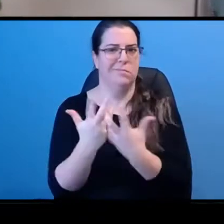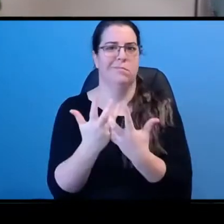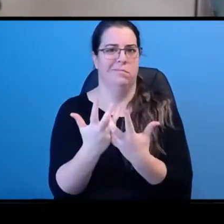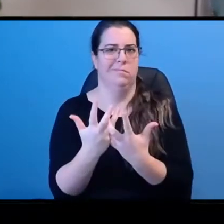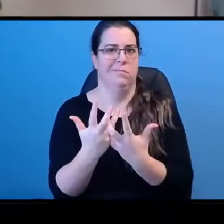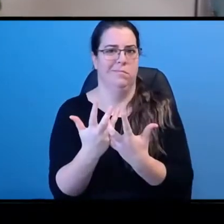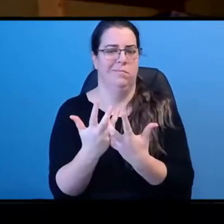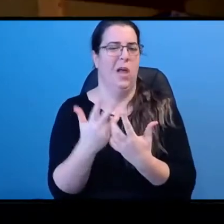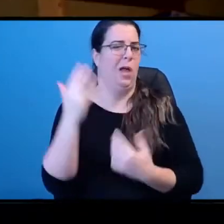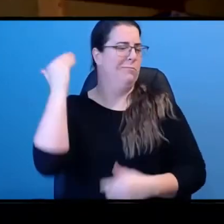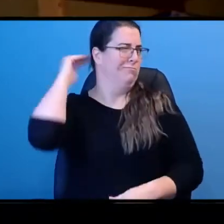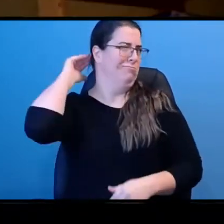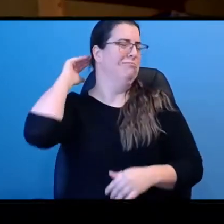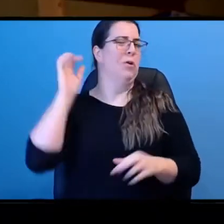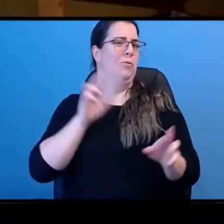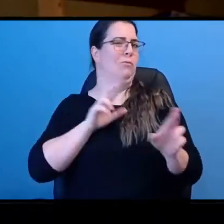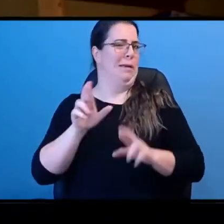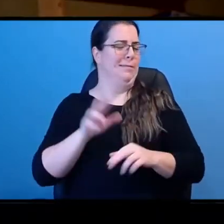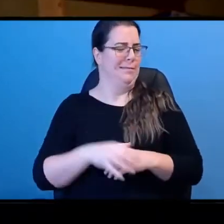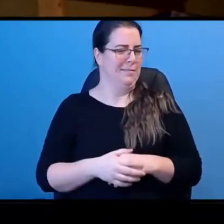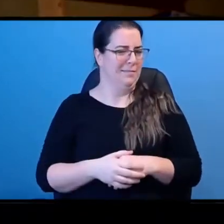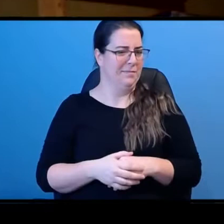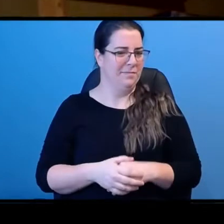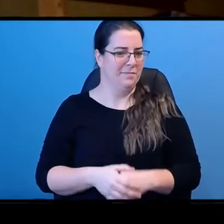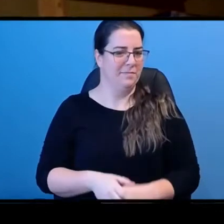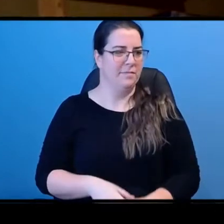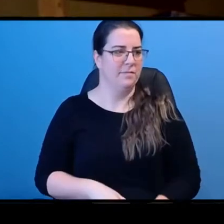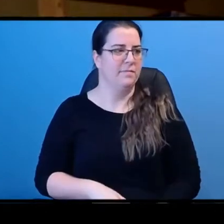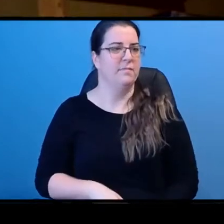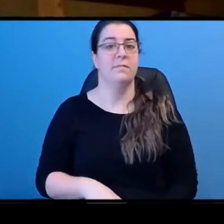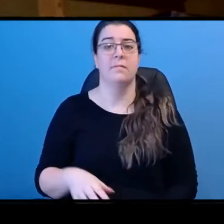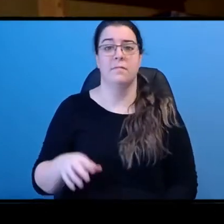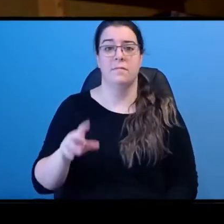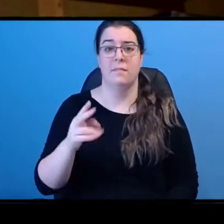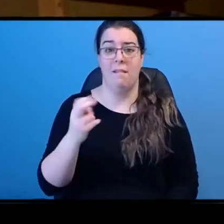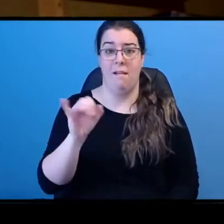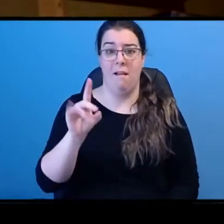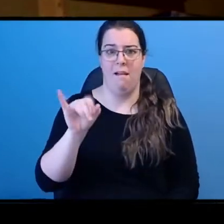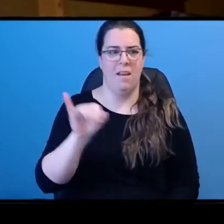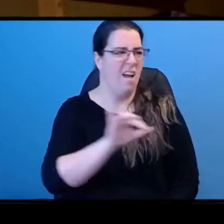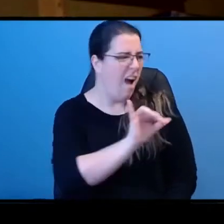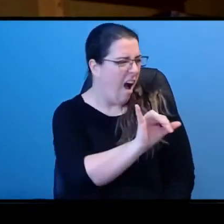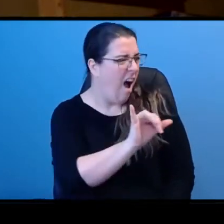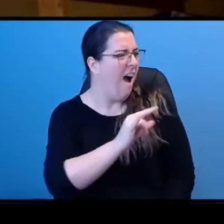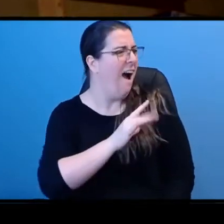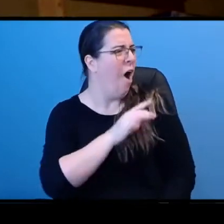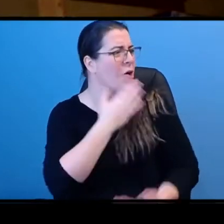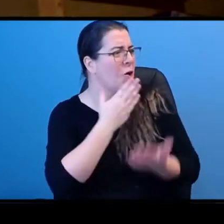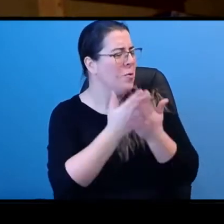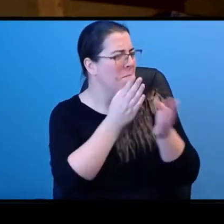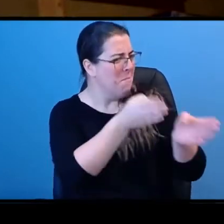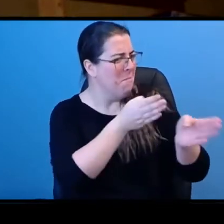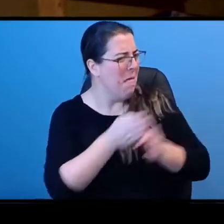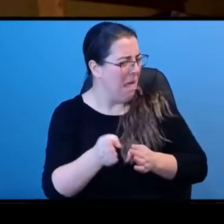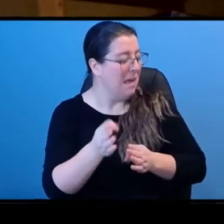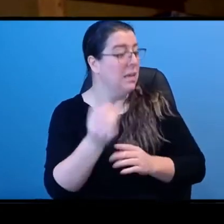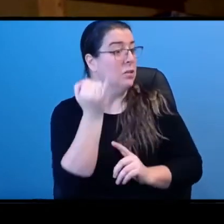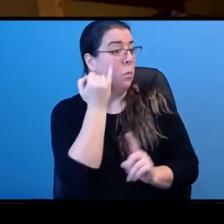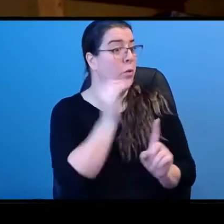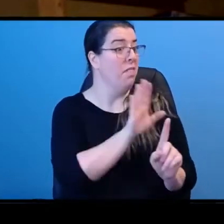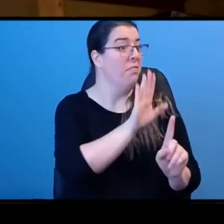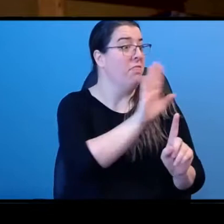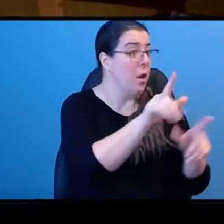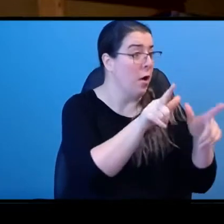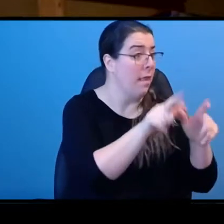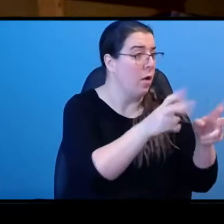love that idea of highlighting the keywords and the buzzwords that are going to jump off the page for them. Yes. And I would say too that